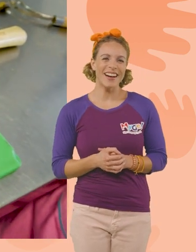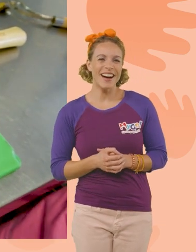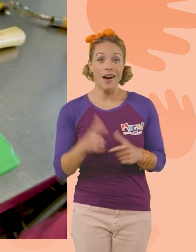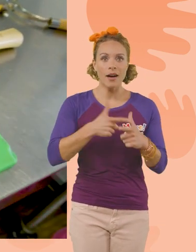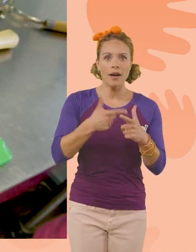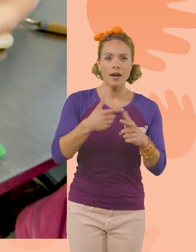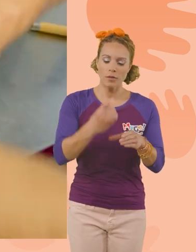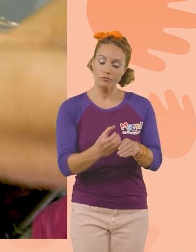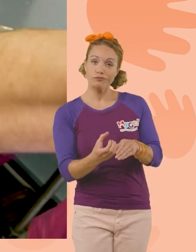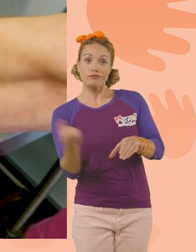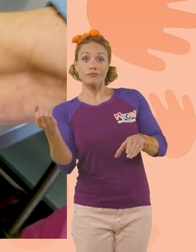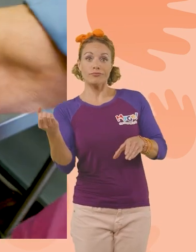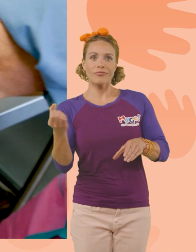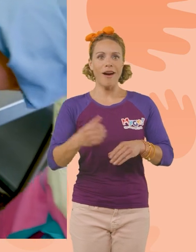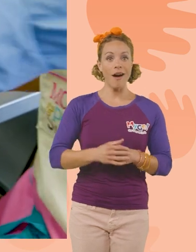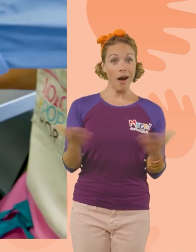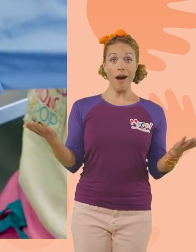And then you pull it out.